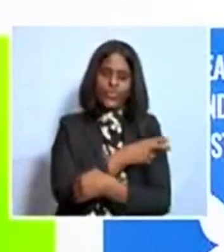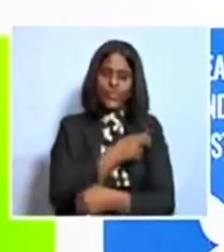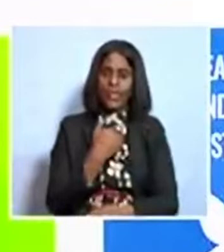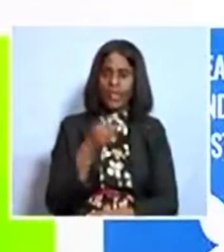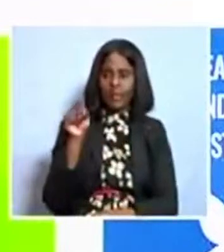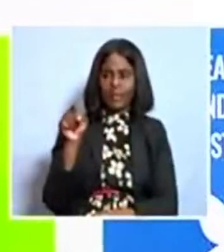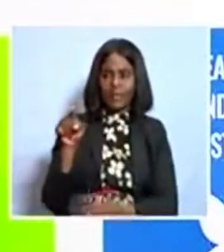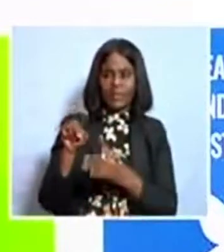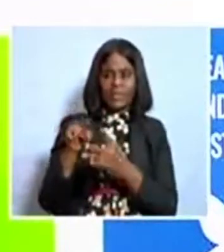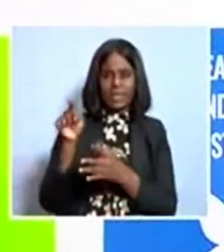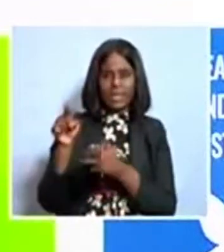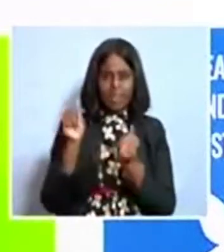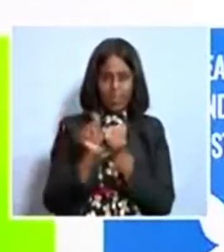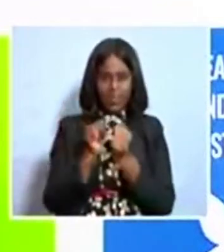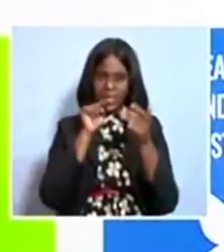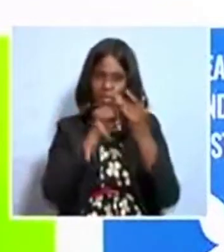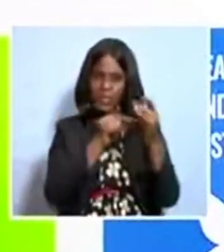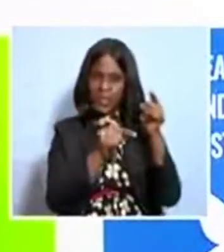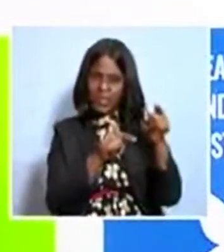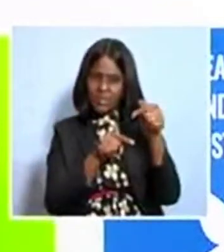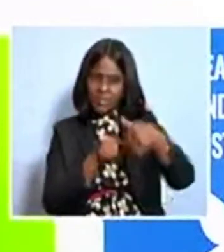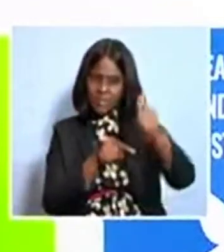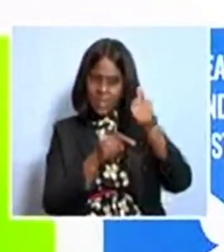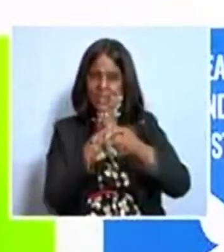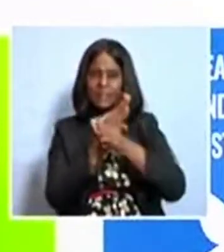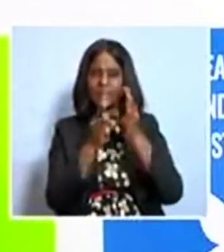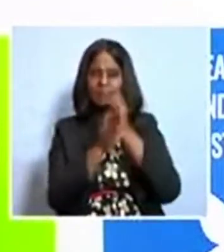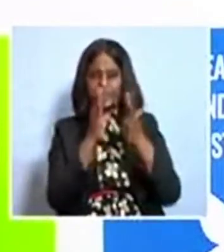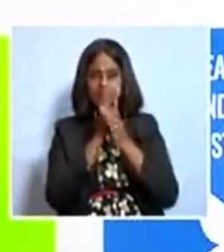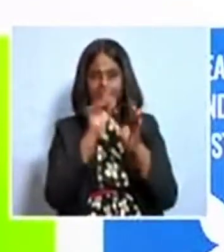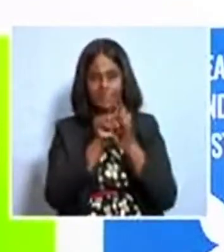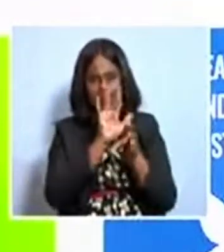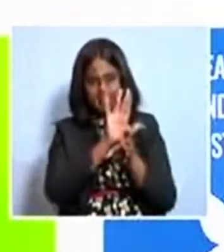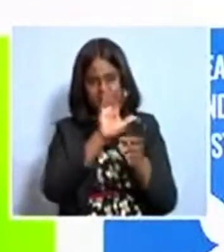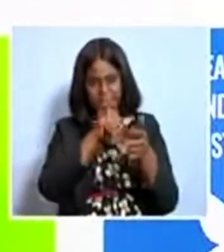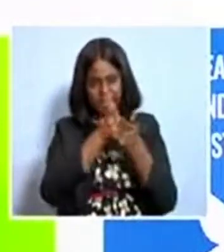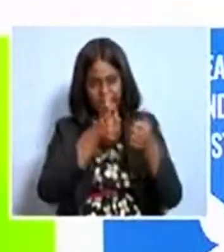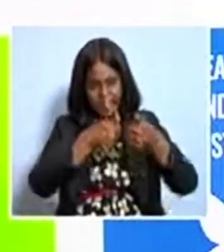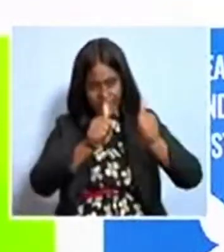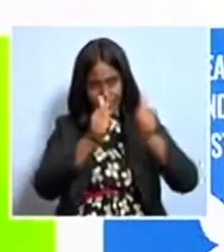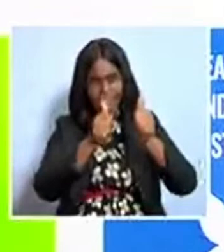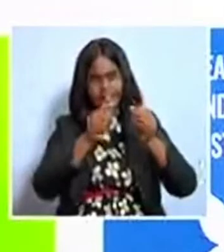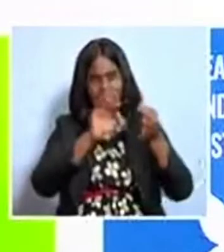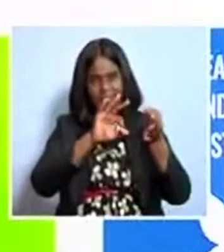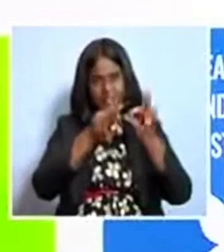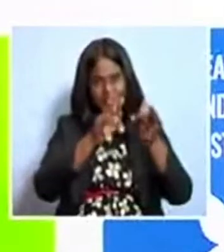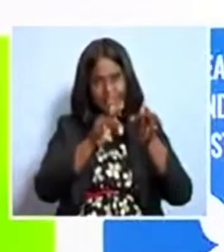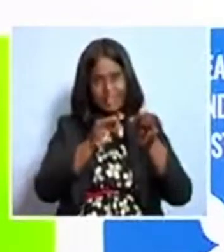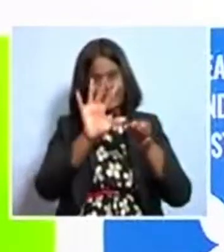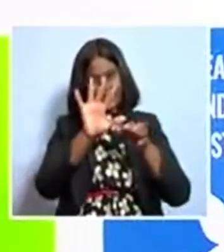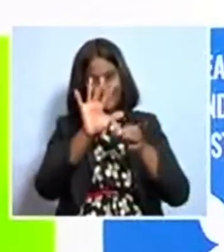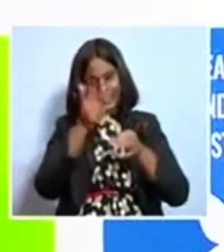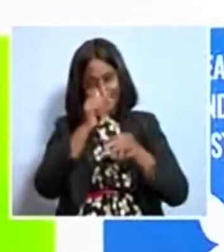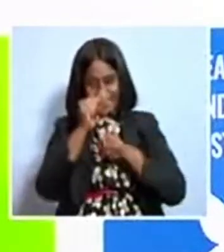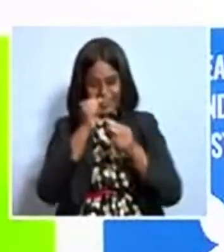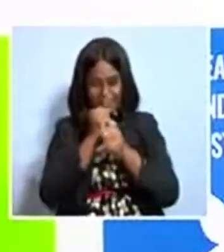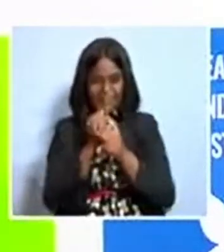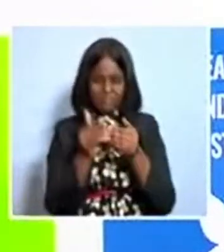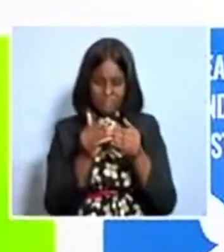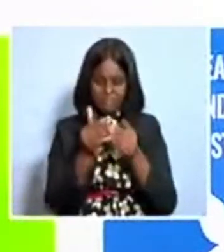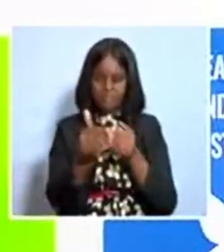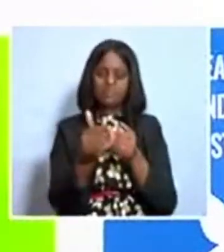health post. But I think the point is, as you're putting that infrastructure in, how will it fare 5-10 years down the line in terms